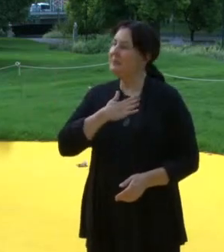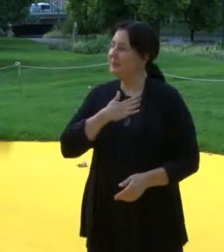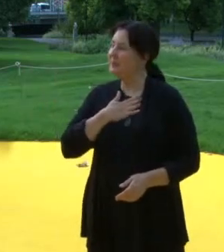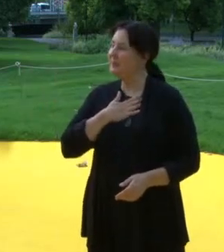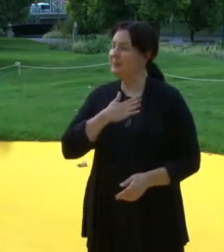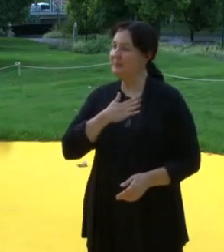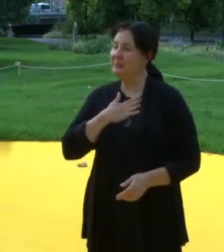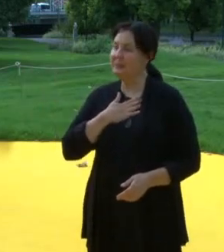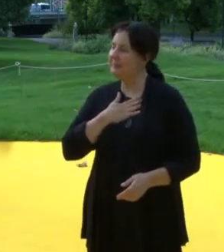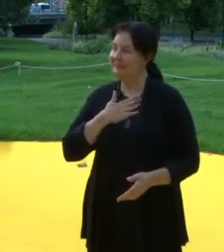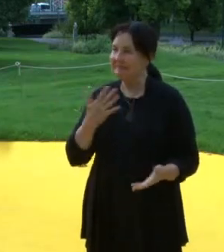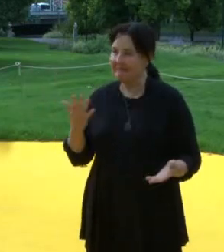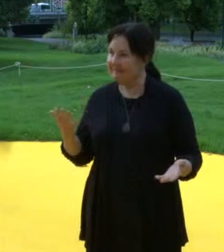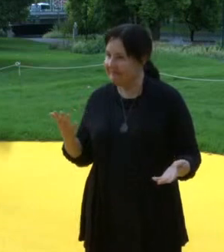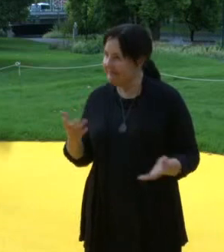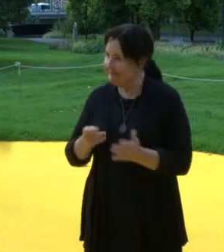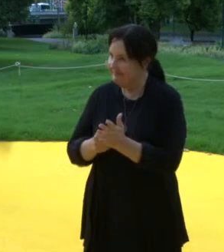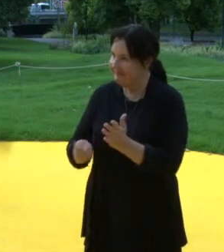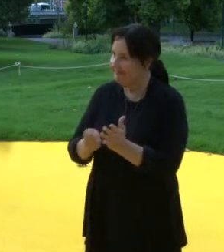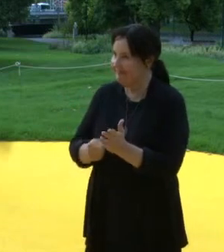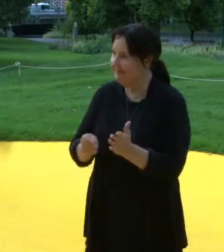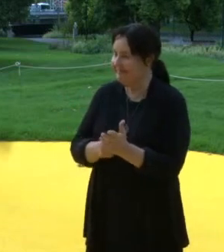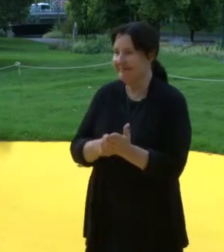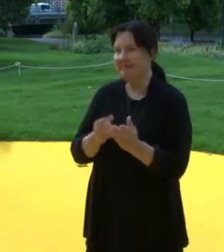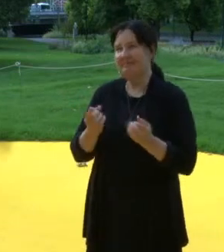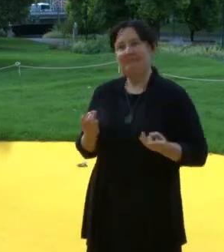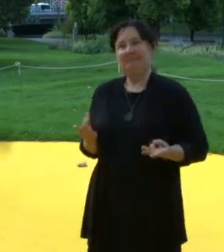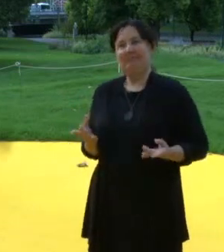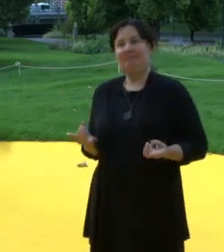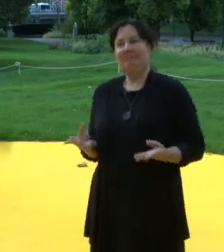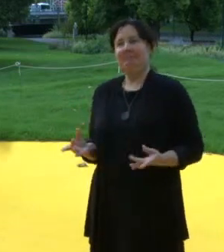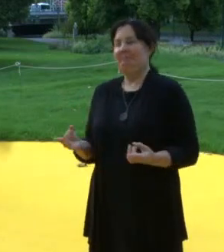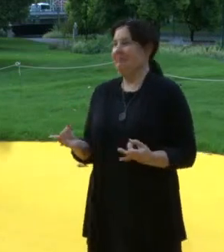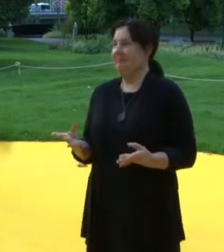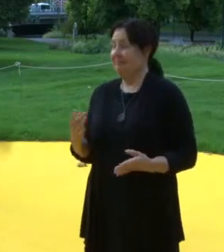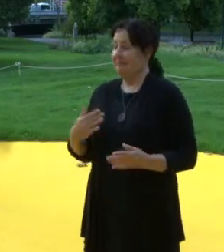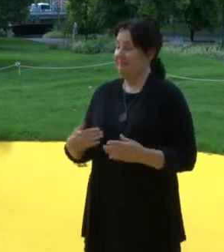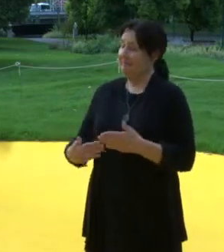I haven't written anything for this because I truly wasn't expecting it.